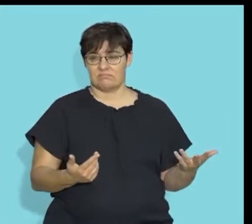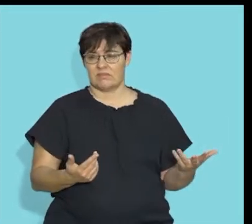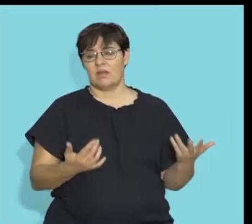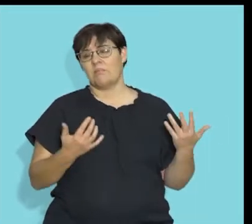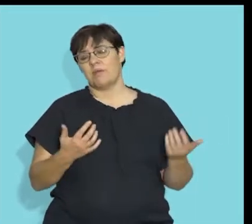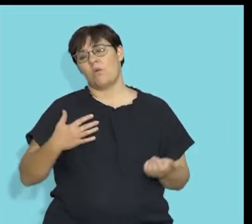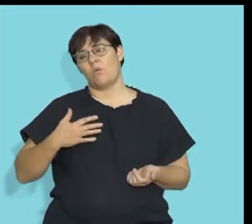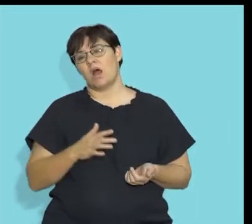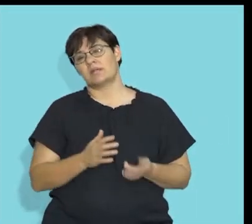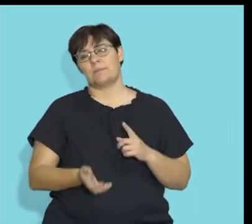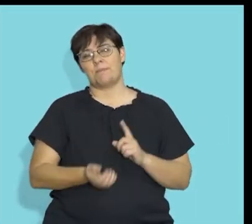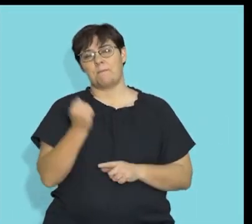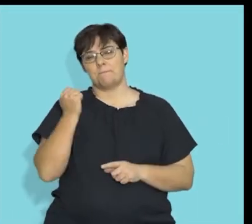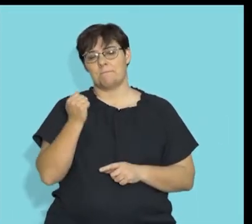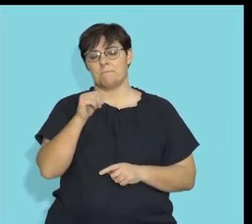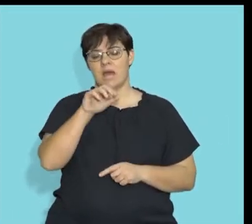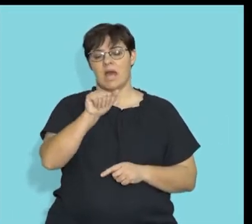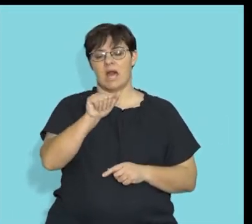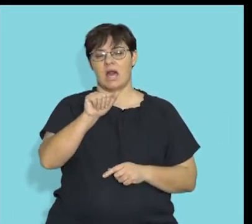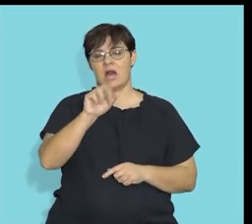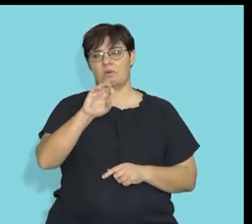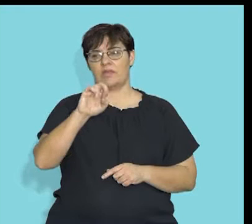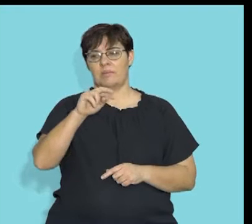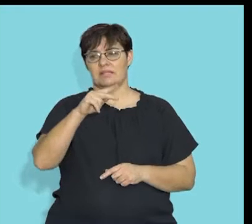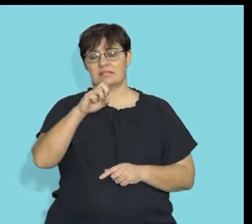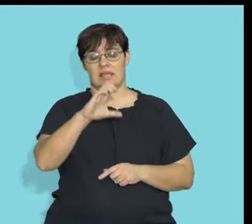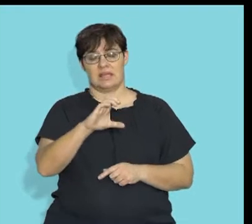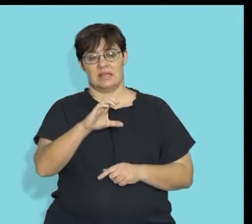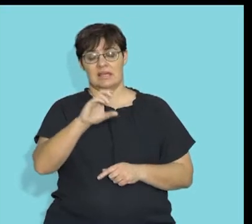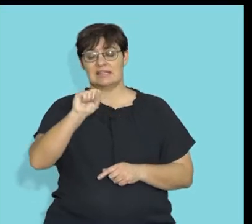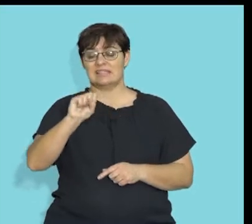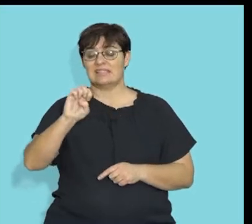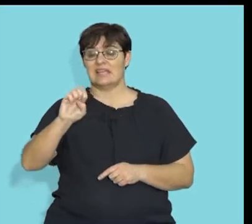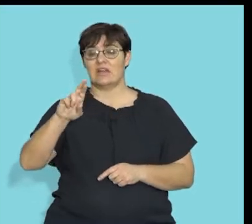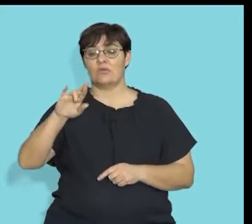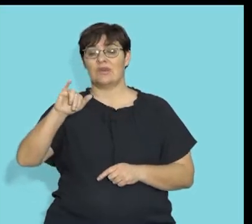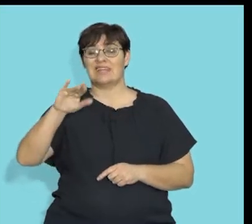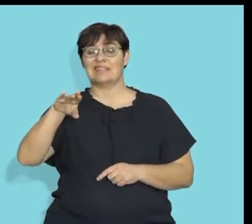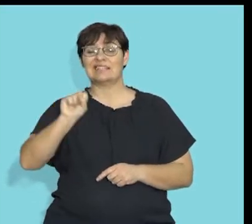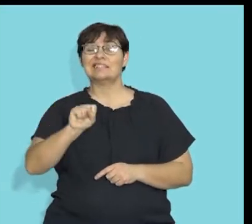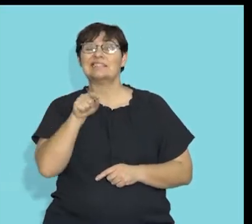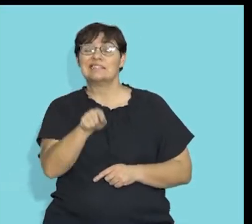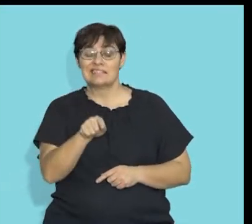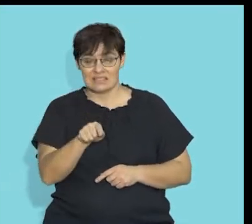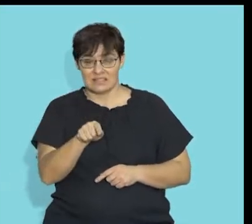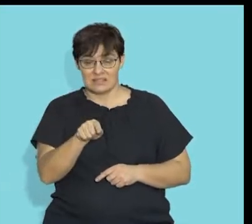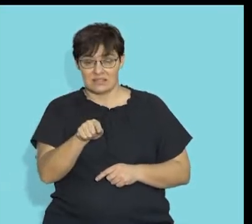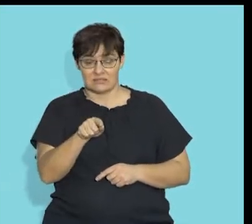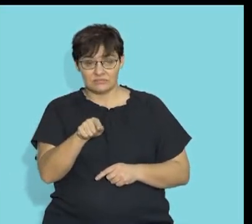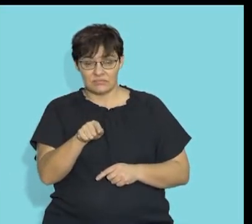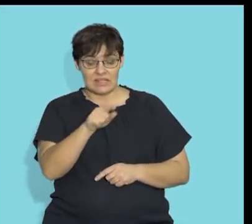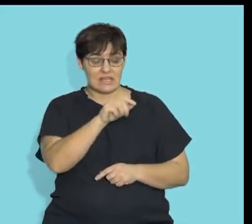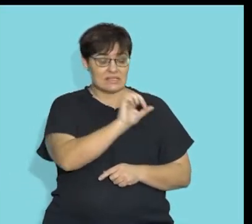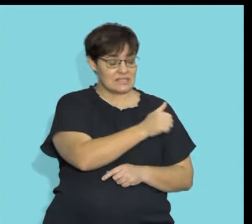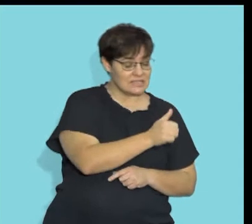If I now want to define what an arithmetic series is, please make sure, everybody, that you know